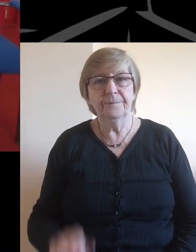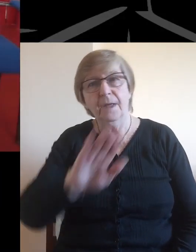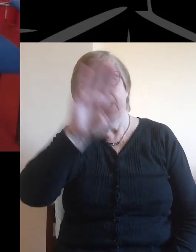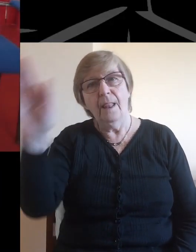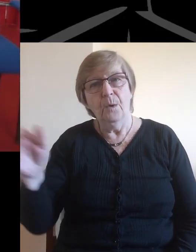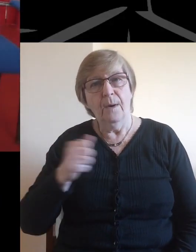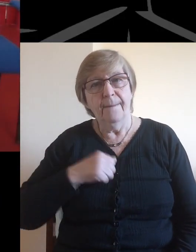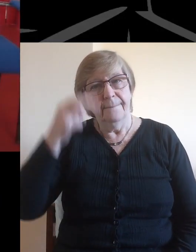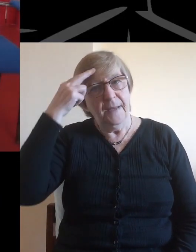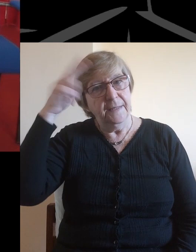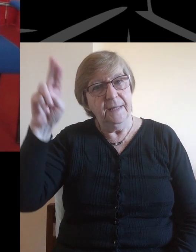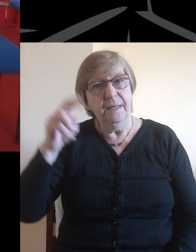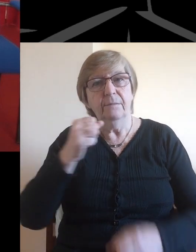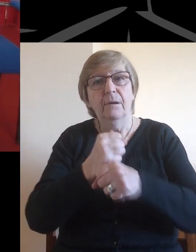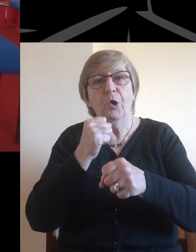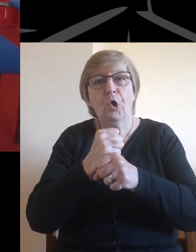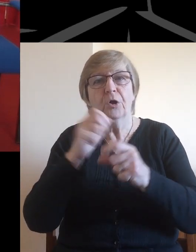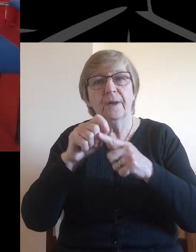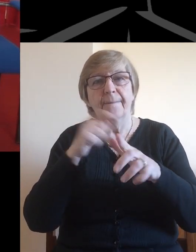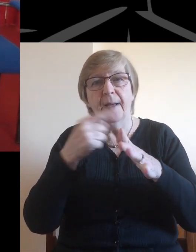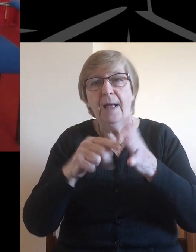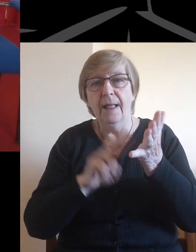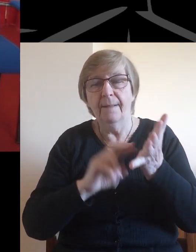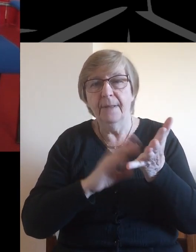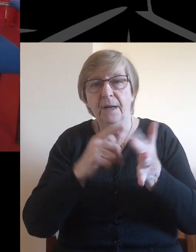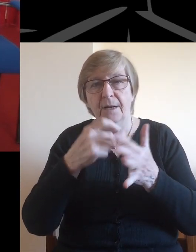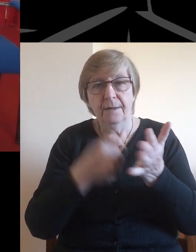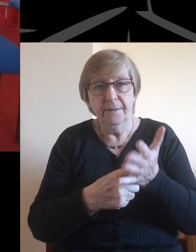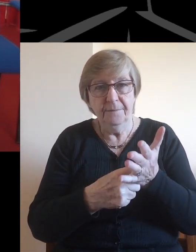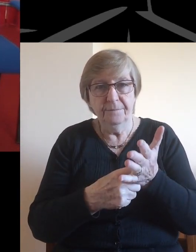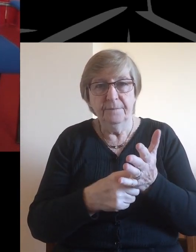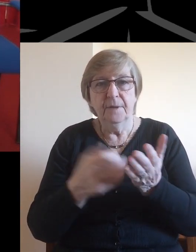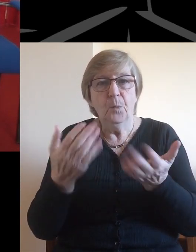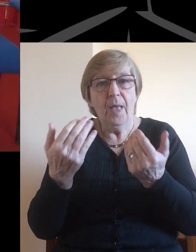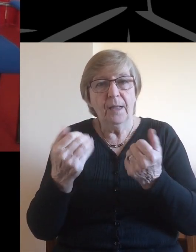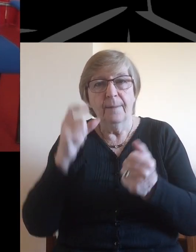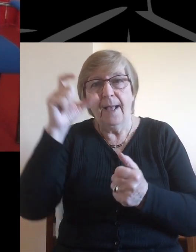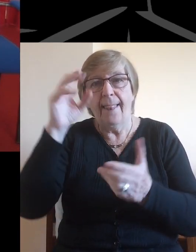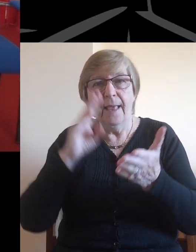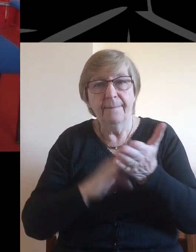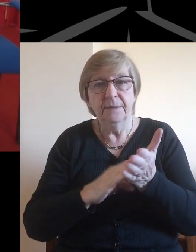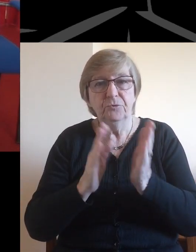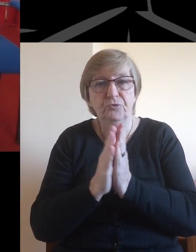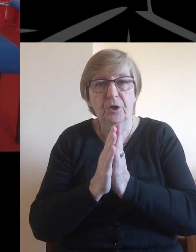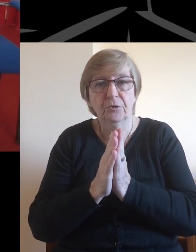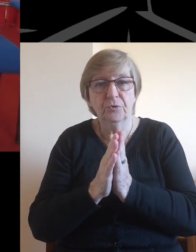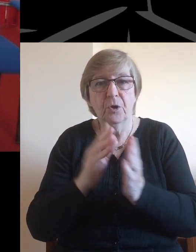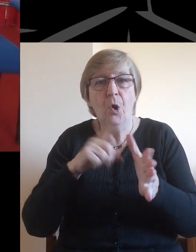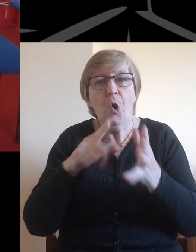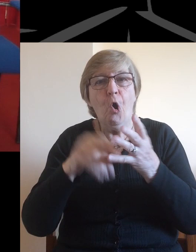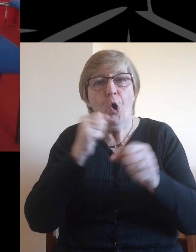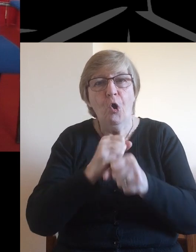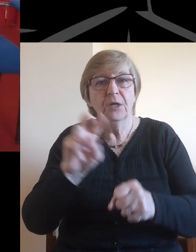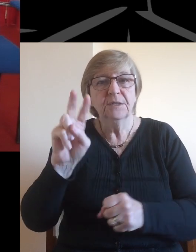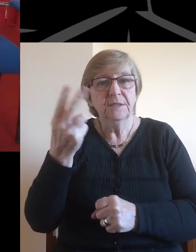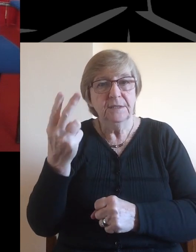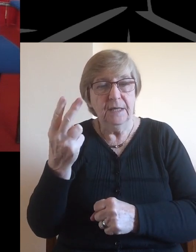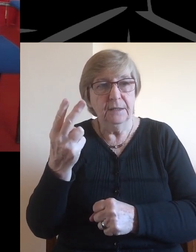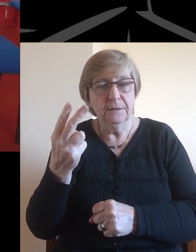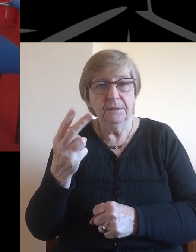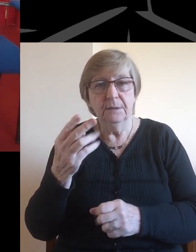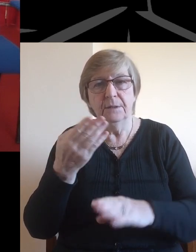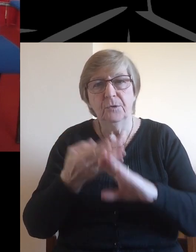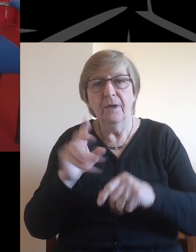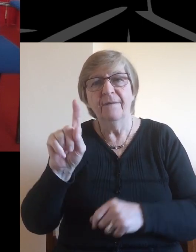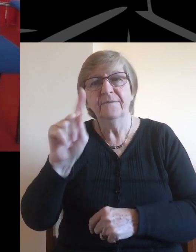Well, hello, my name's Gordon Palmer. Welcome to our service at Claremont Parish Church for the August the 2nd. On the first Sunday of the month